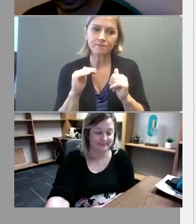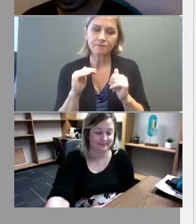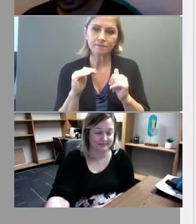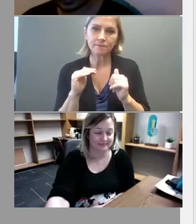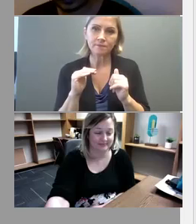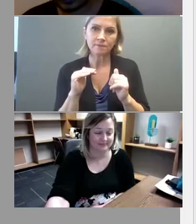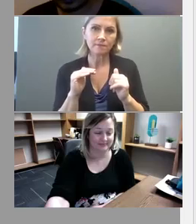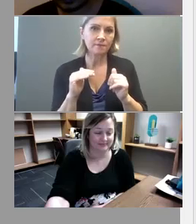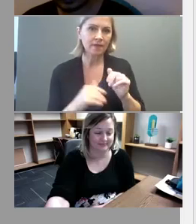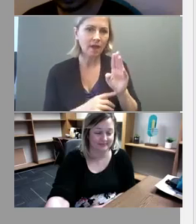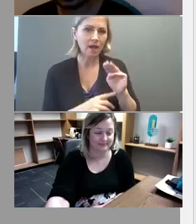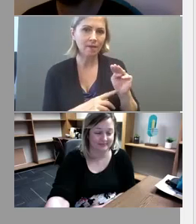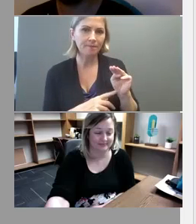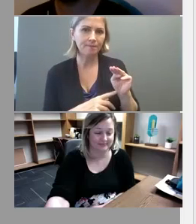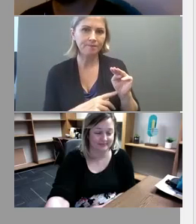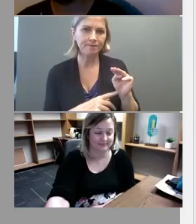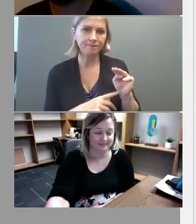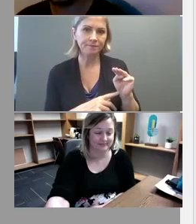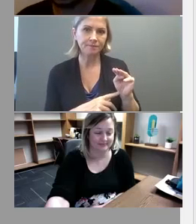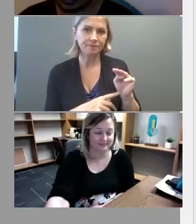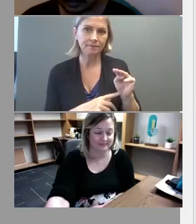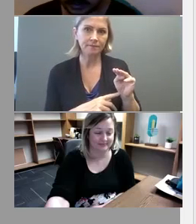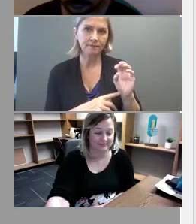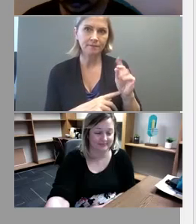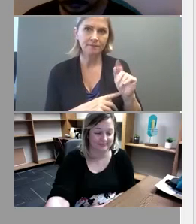apply. Okay, gotcha.